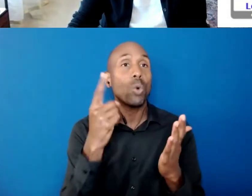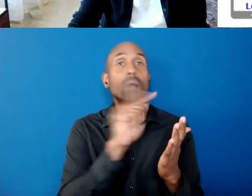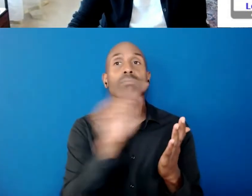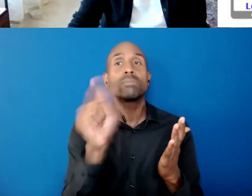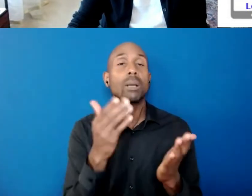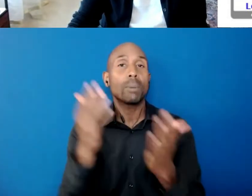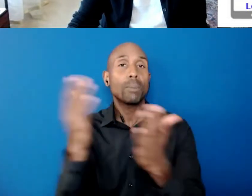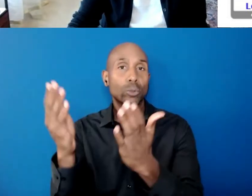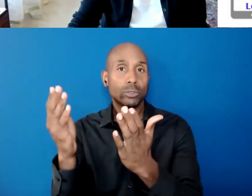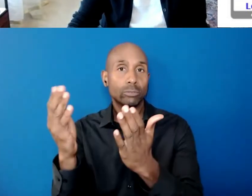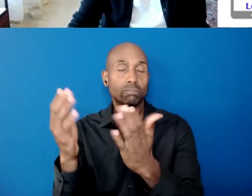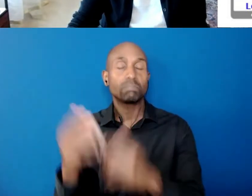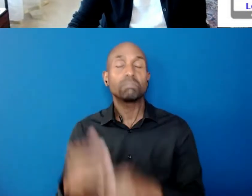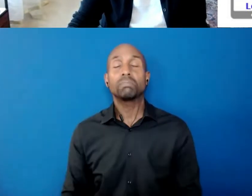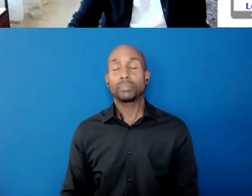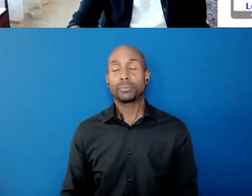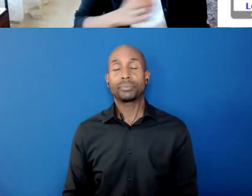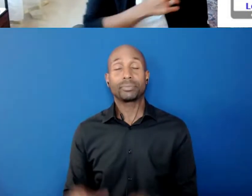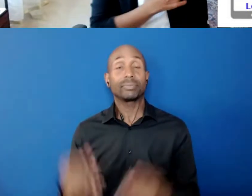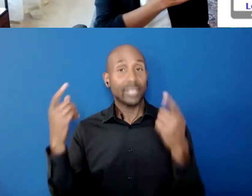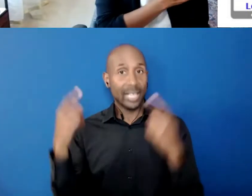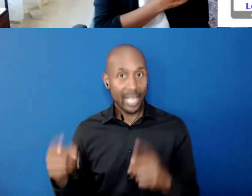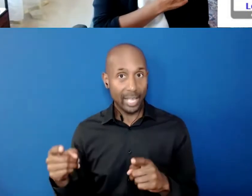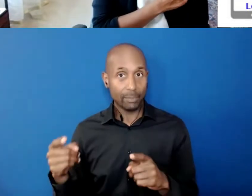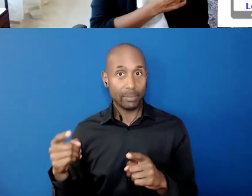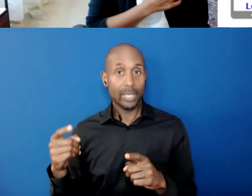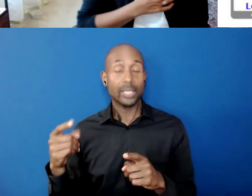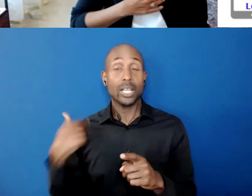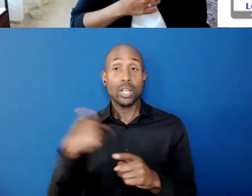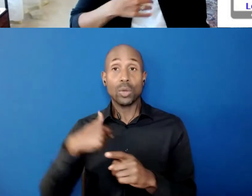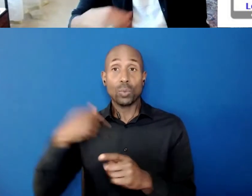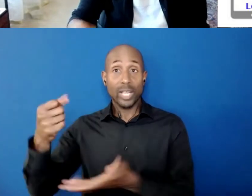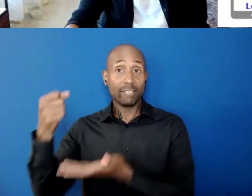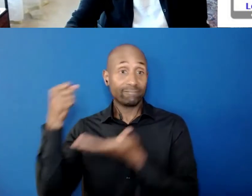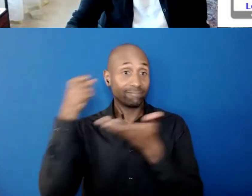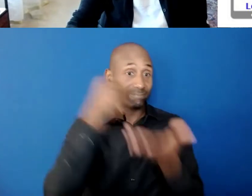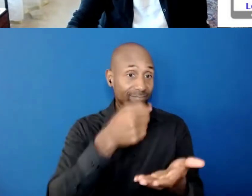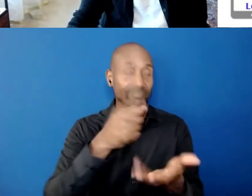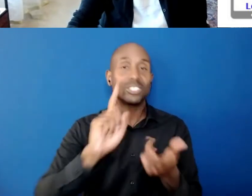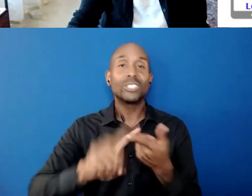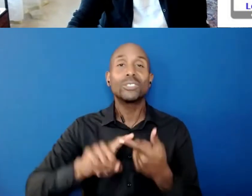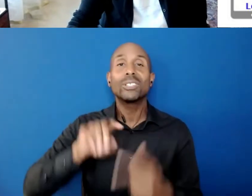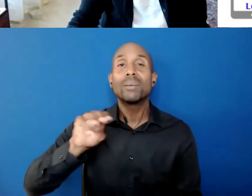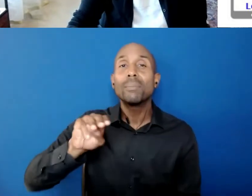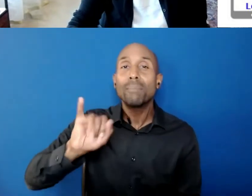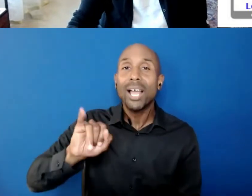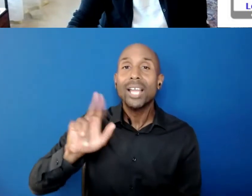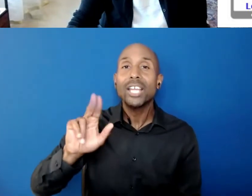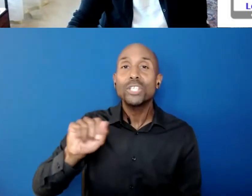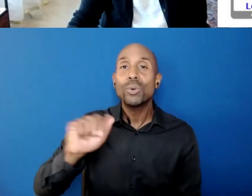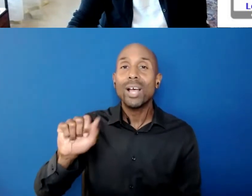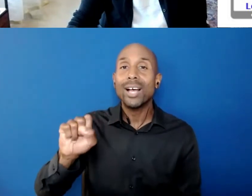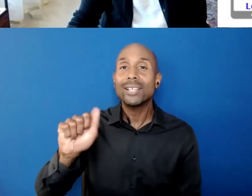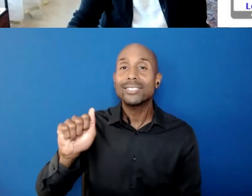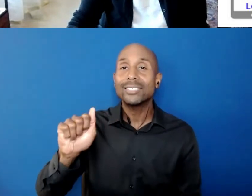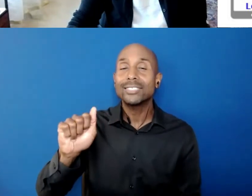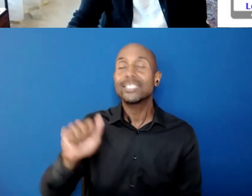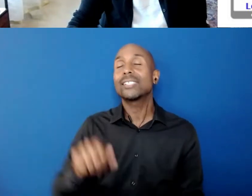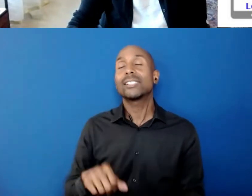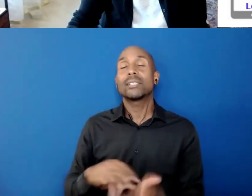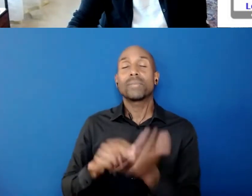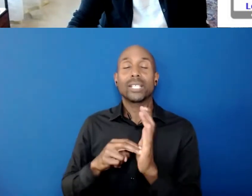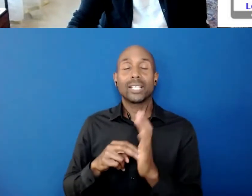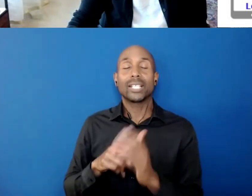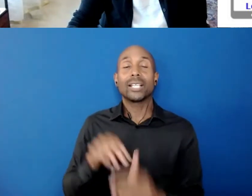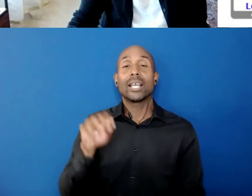resulted in our awarding a grant to MIUSA, Mobility International USA, to administer the